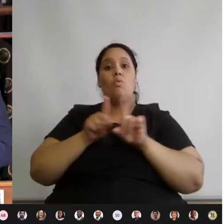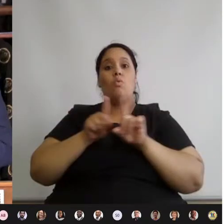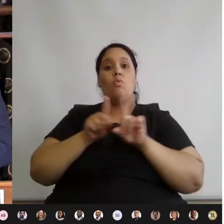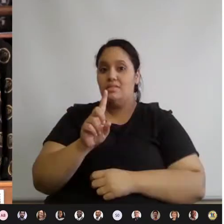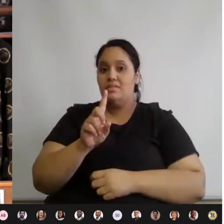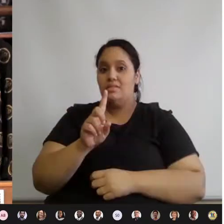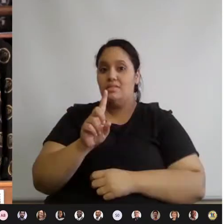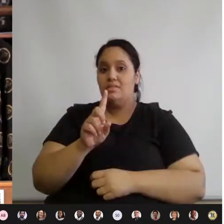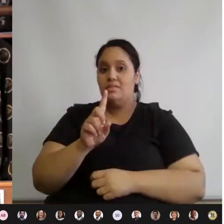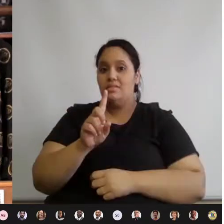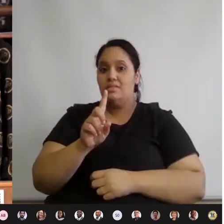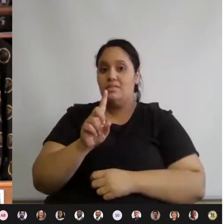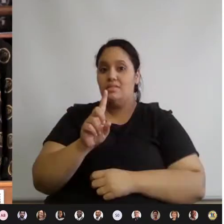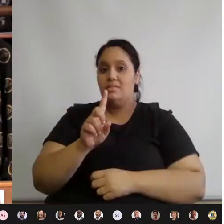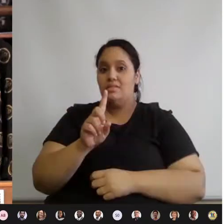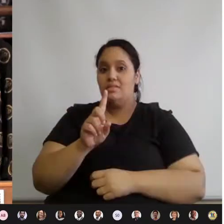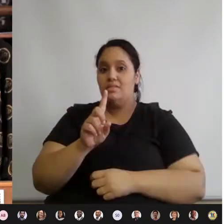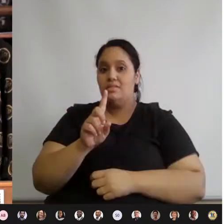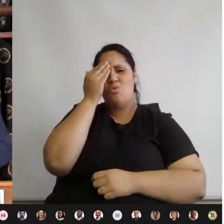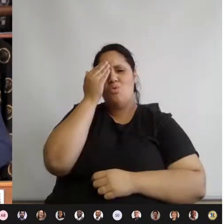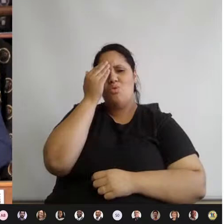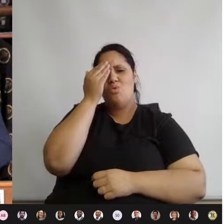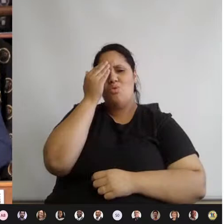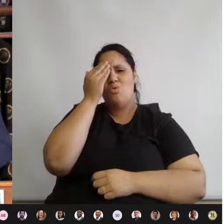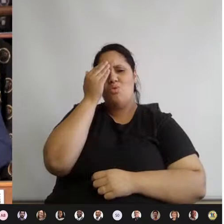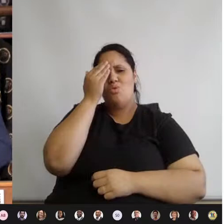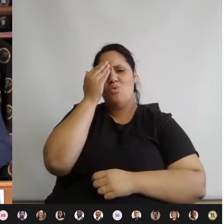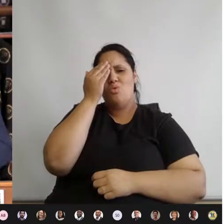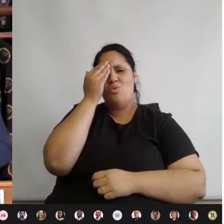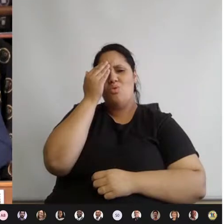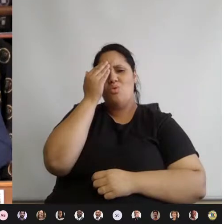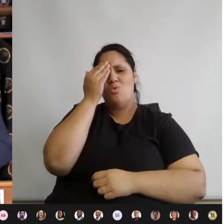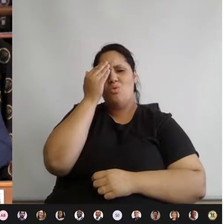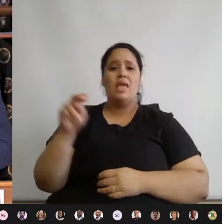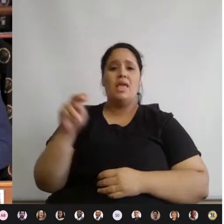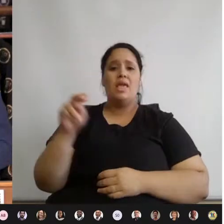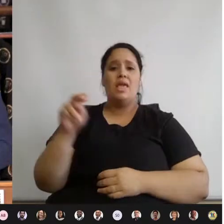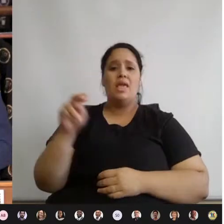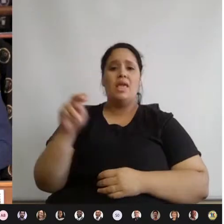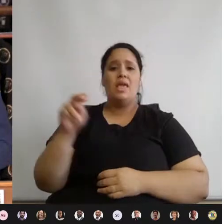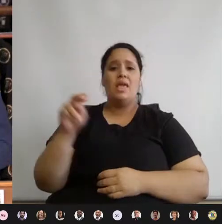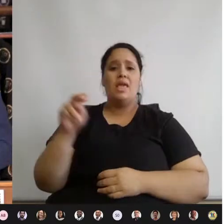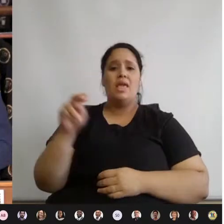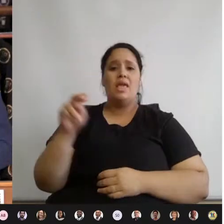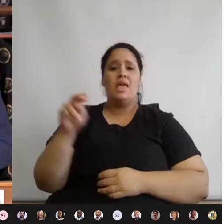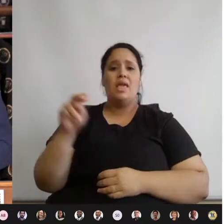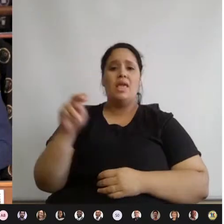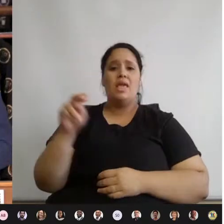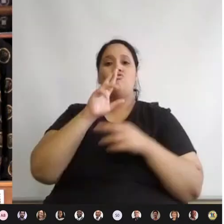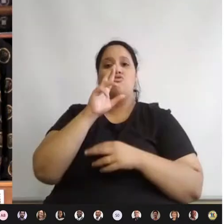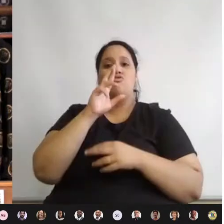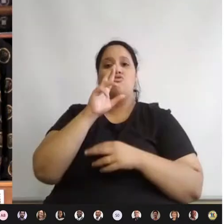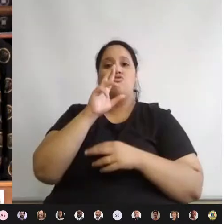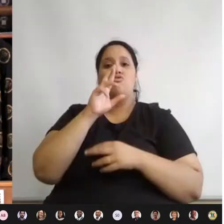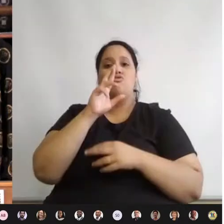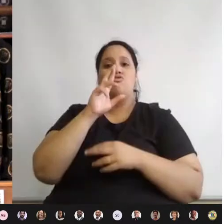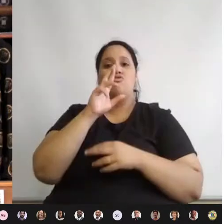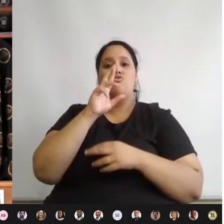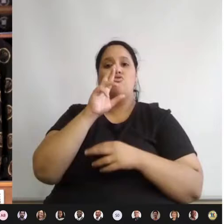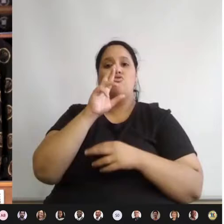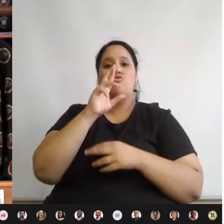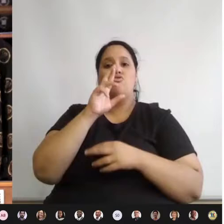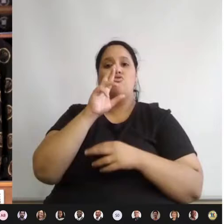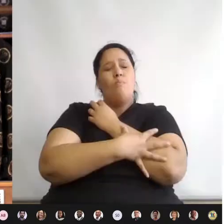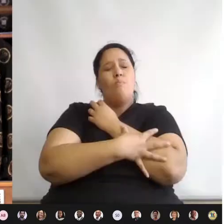know billions and billions of rands are actually stolen from the poorest of the poor in our